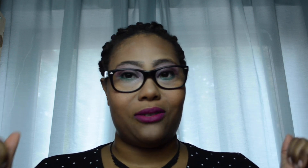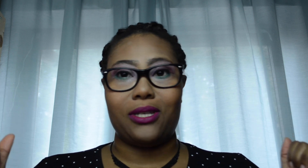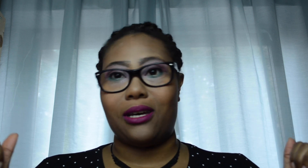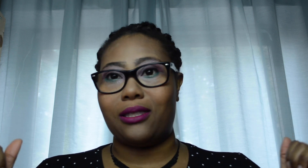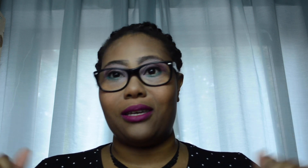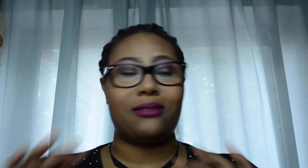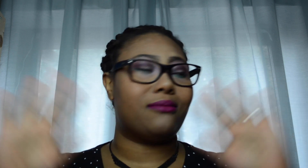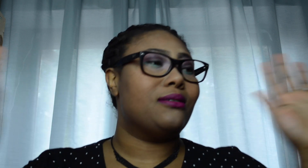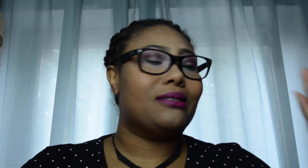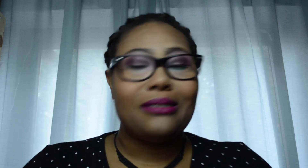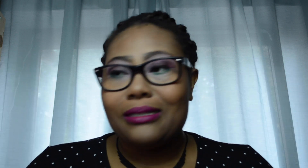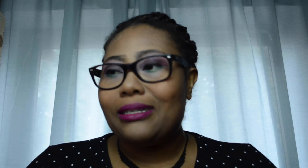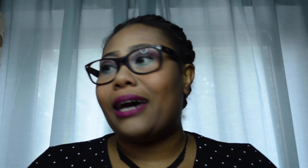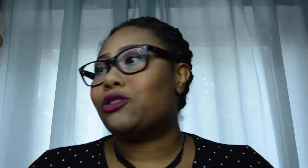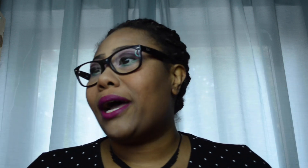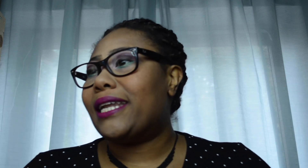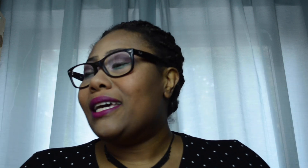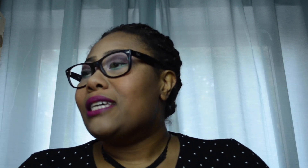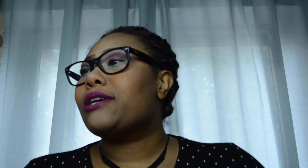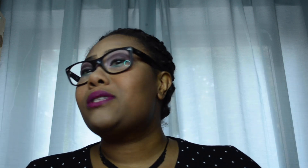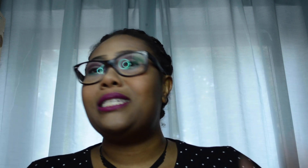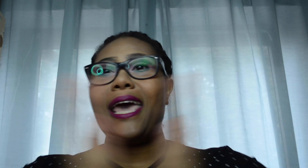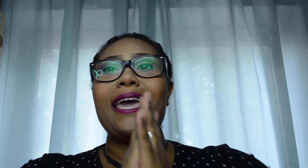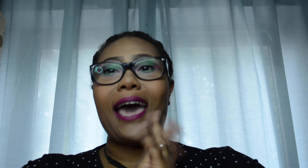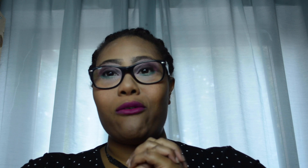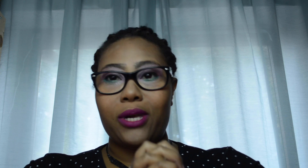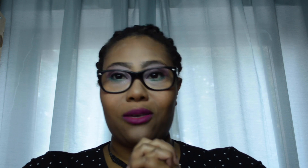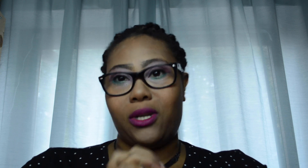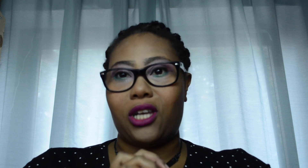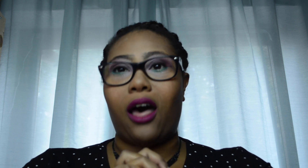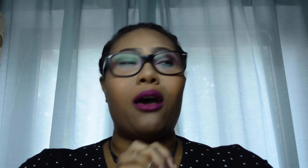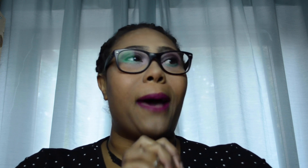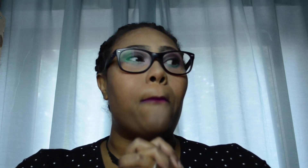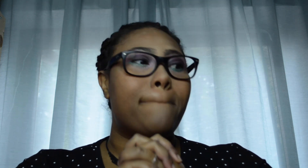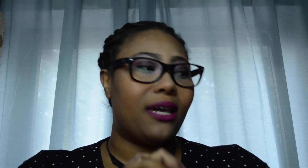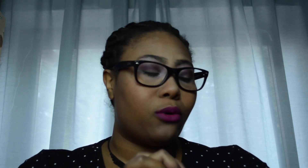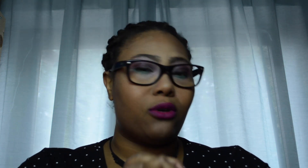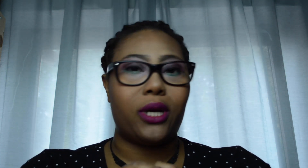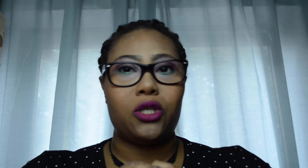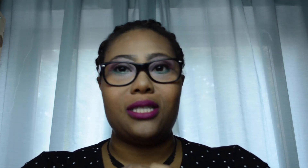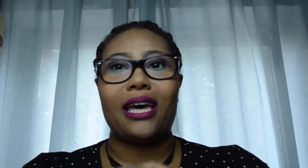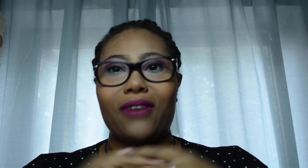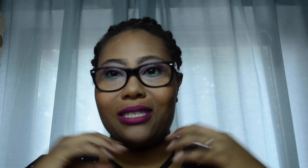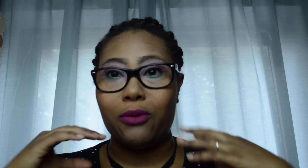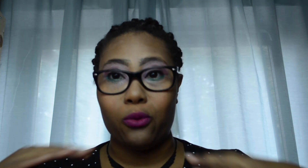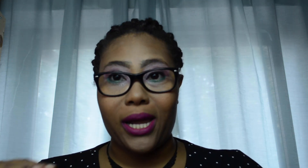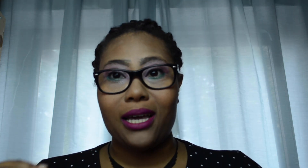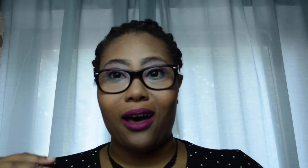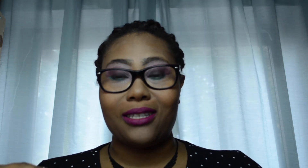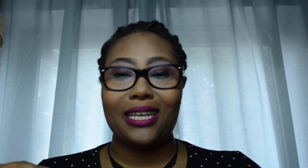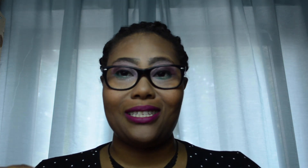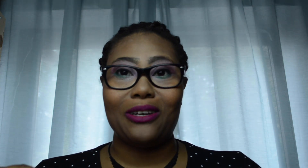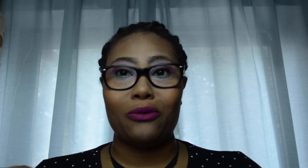out and it's doing its own thing, so I tried. So today I really want to talk about microaggressions. I've got some